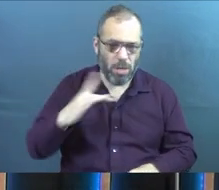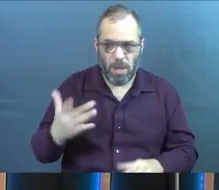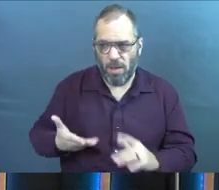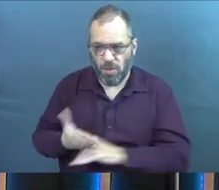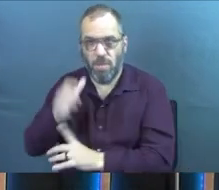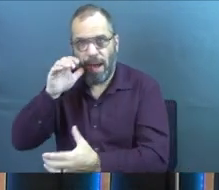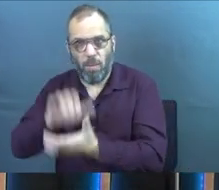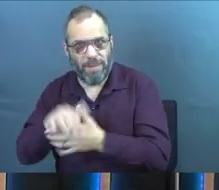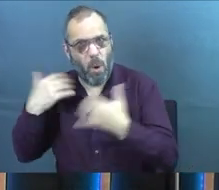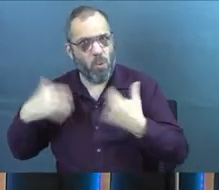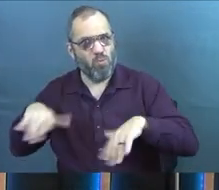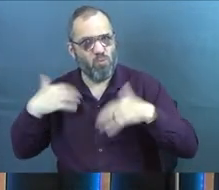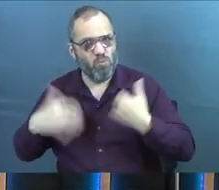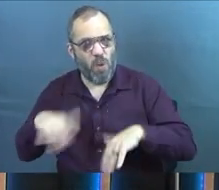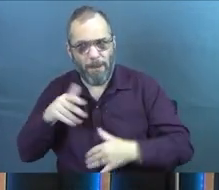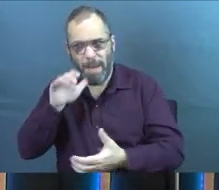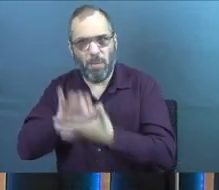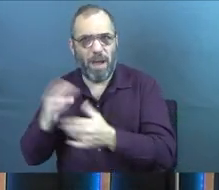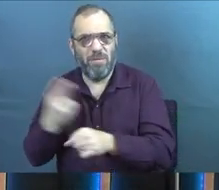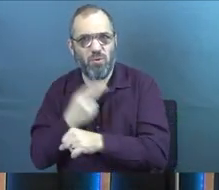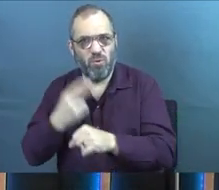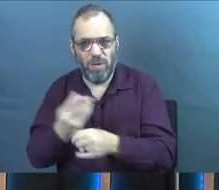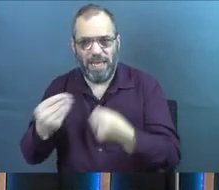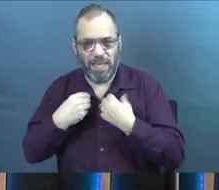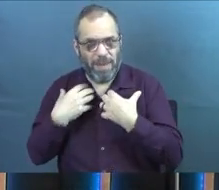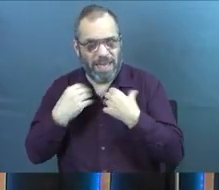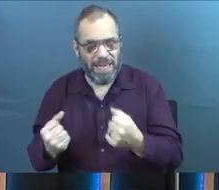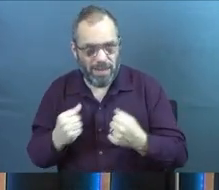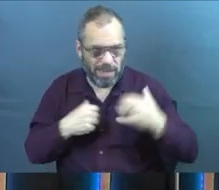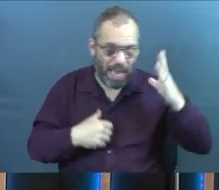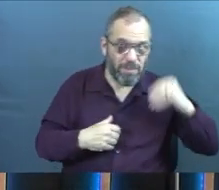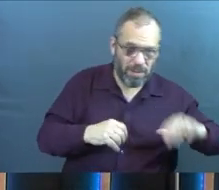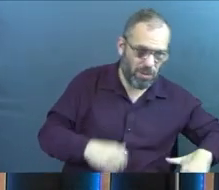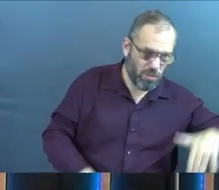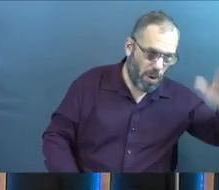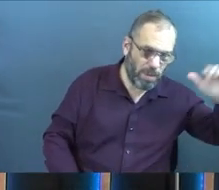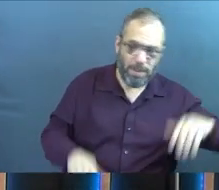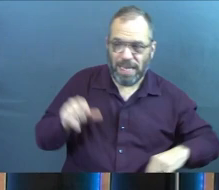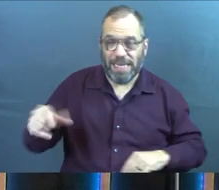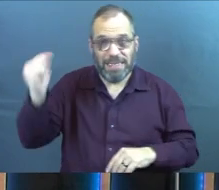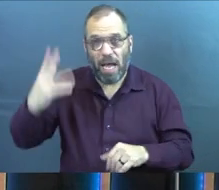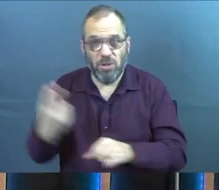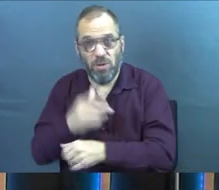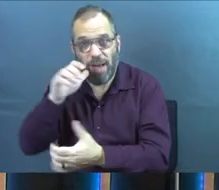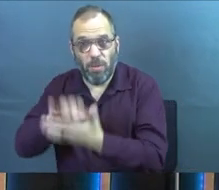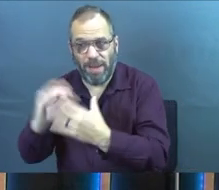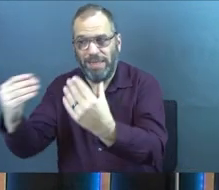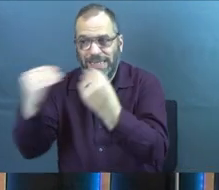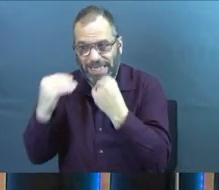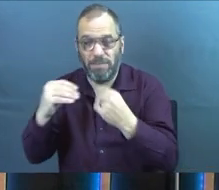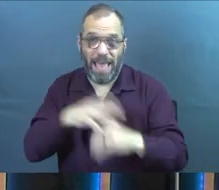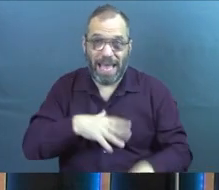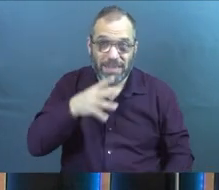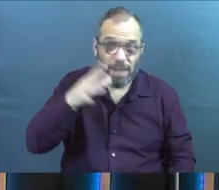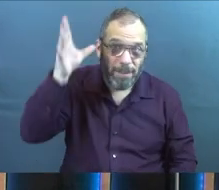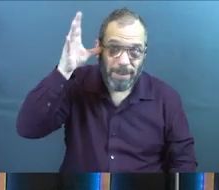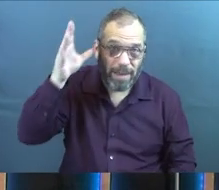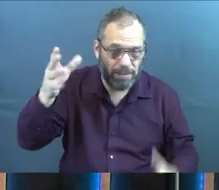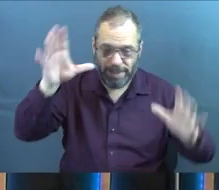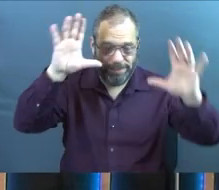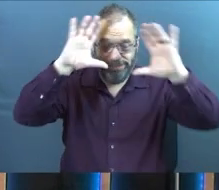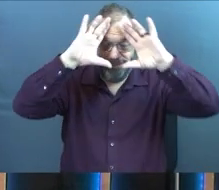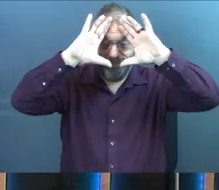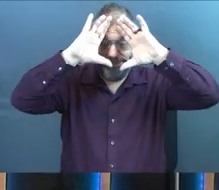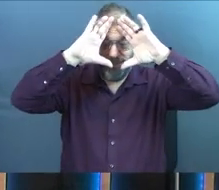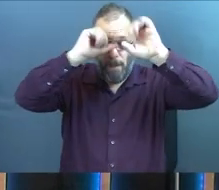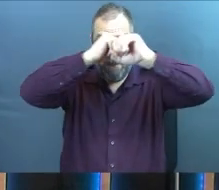my wife in amazing ways. God has used my wife to bring healing to me from things I experienced as a kiddo. God has used my wife to teach me things as a parent that